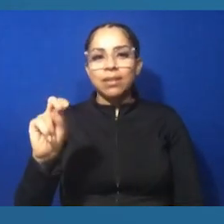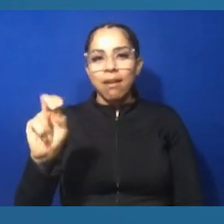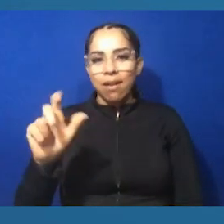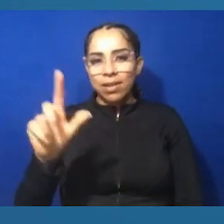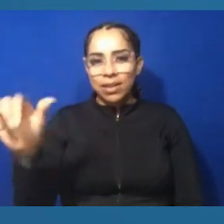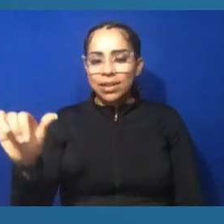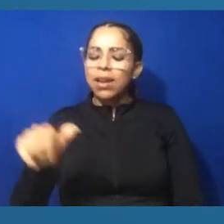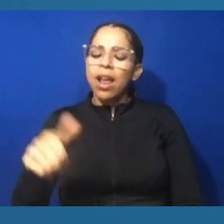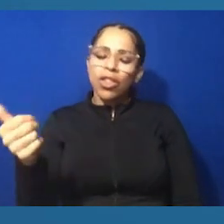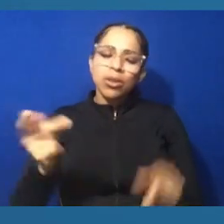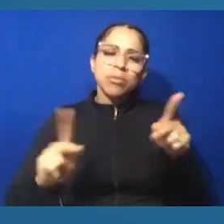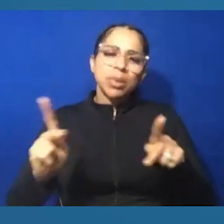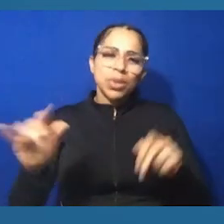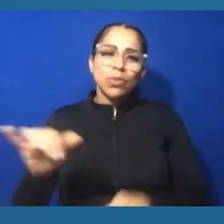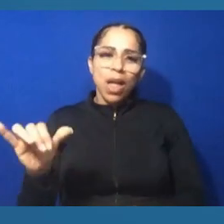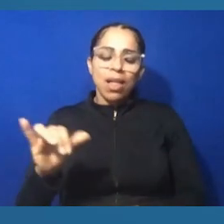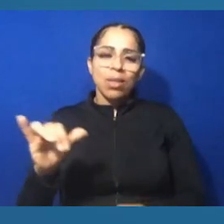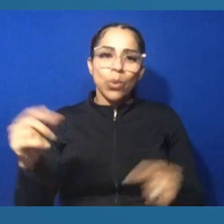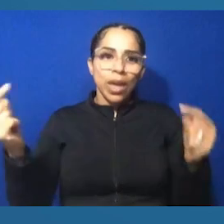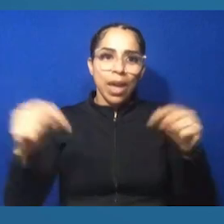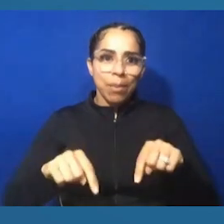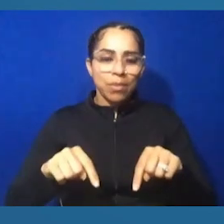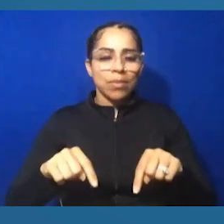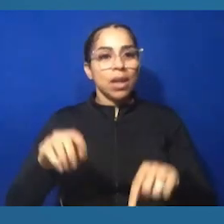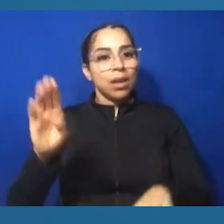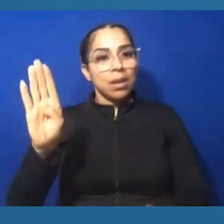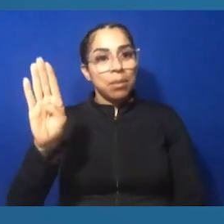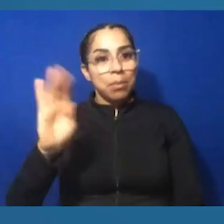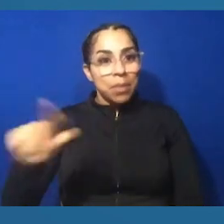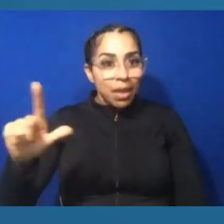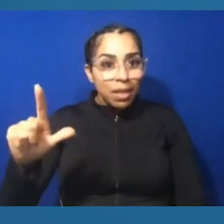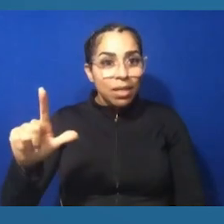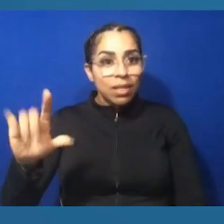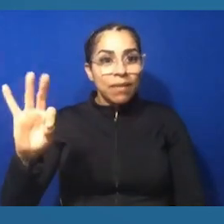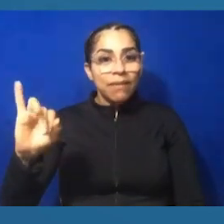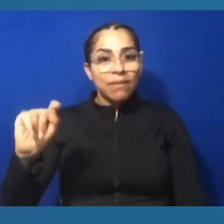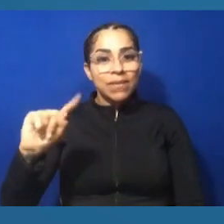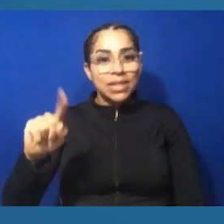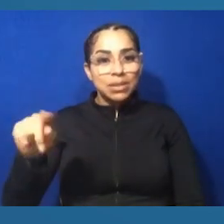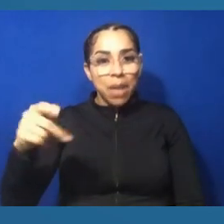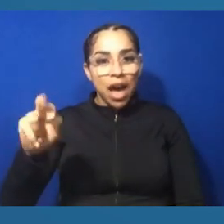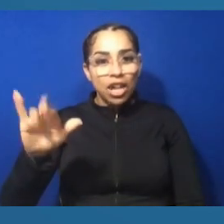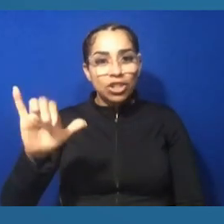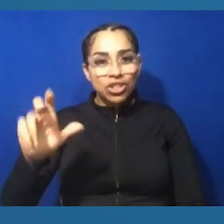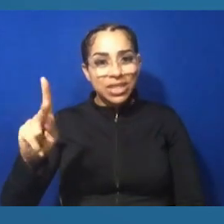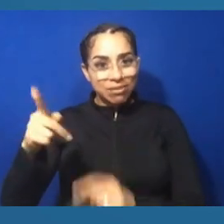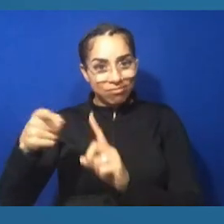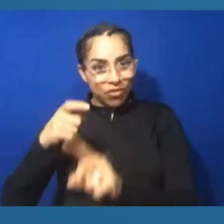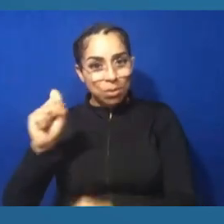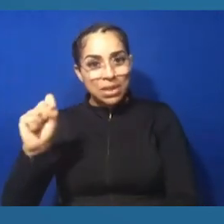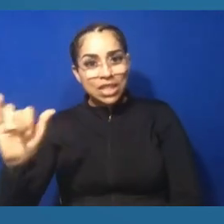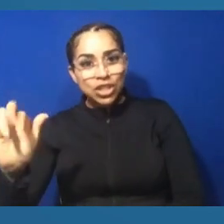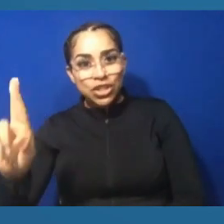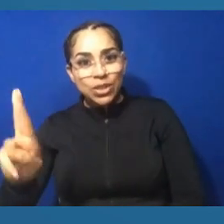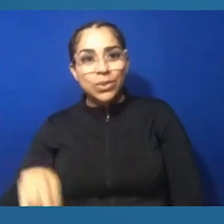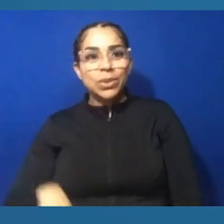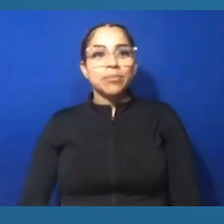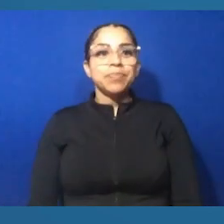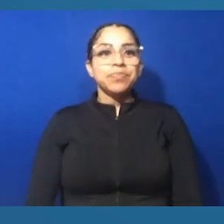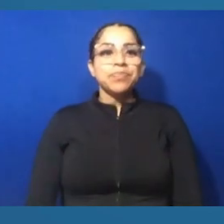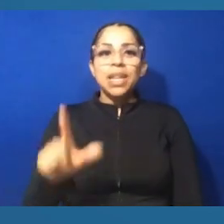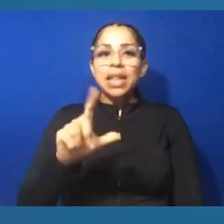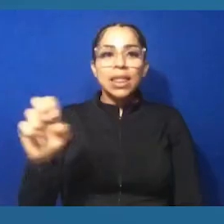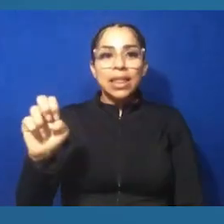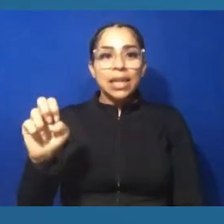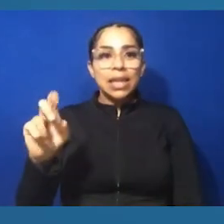who came, the great Bill Fitzpatrick from Syracuse, Lee Kinlan, who's a former defense attorney, was